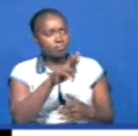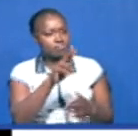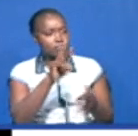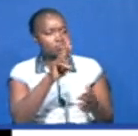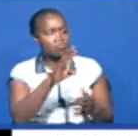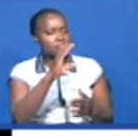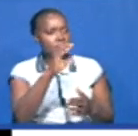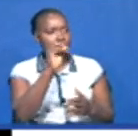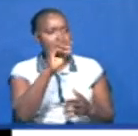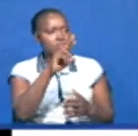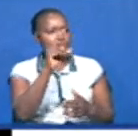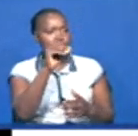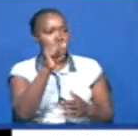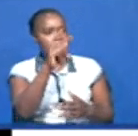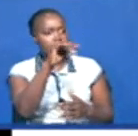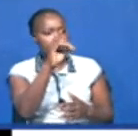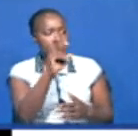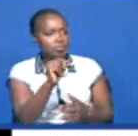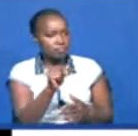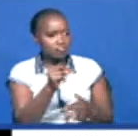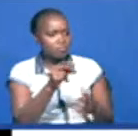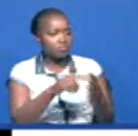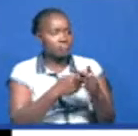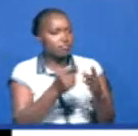sanctions for non-implementation?